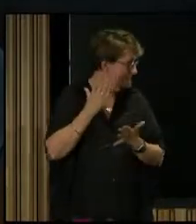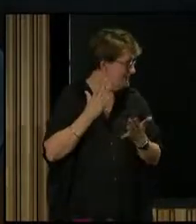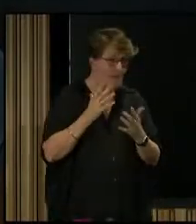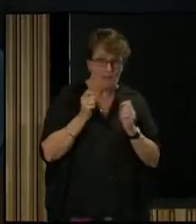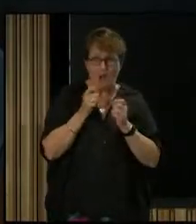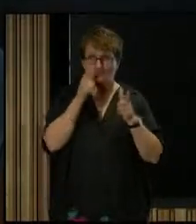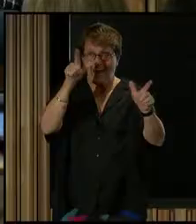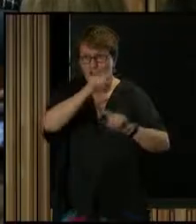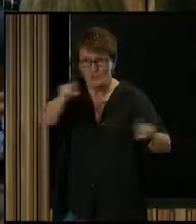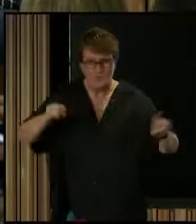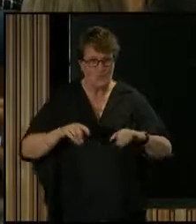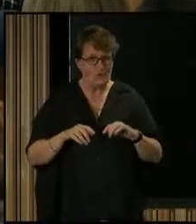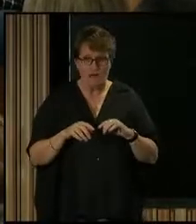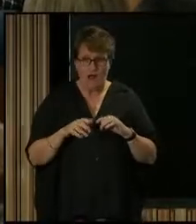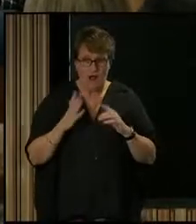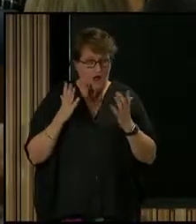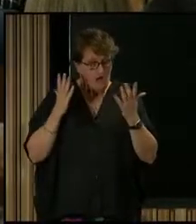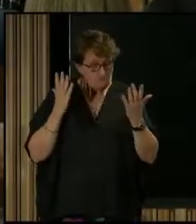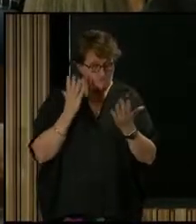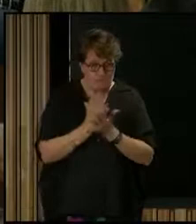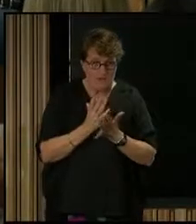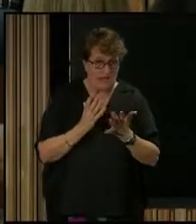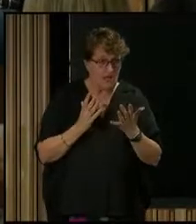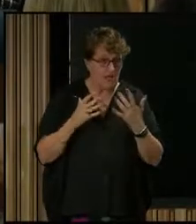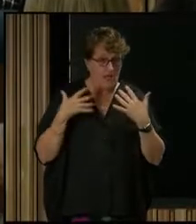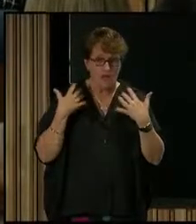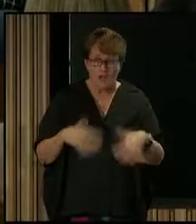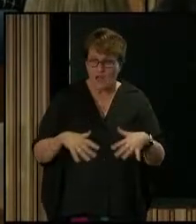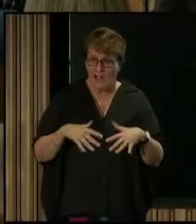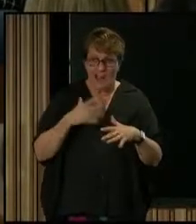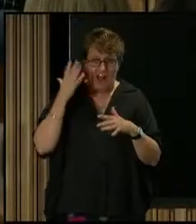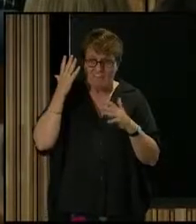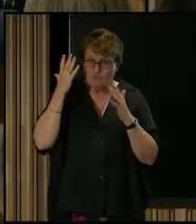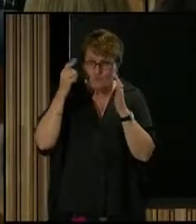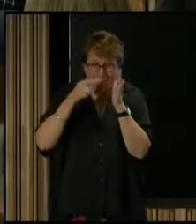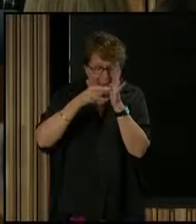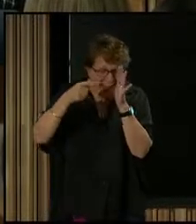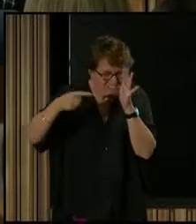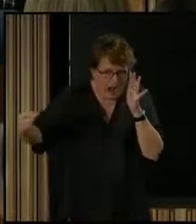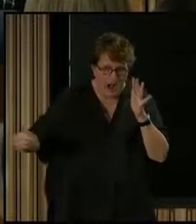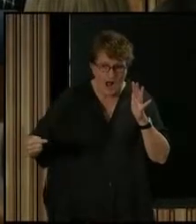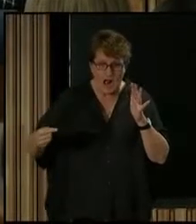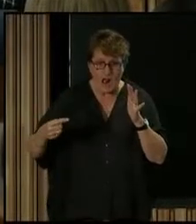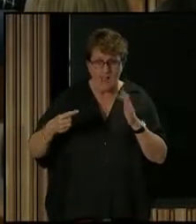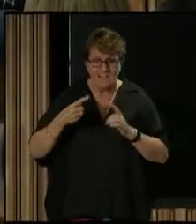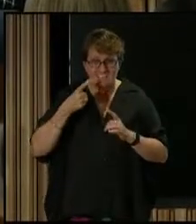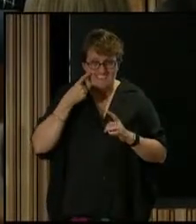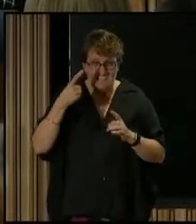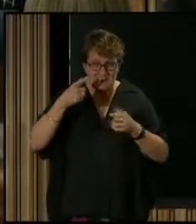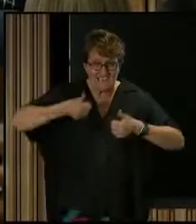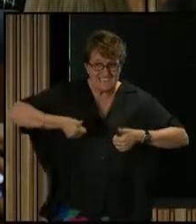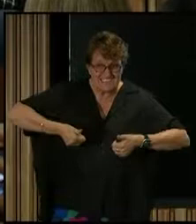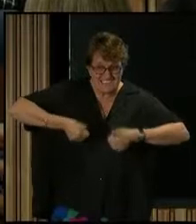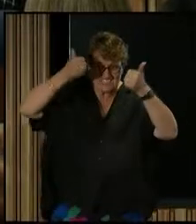ask. It's not their fault. Honey, buckle up. Have you ever in your life seen a successful,